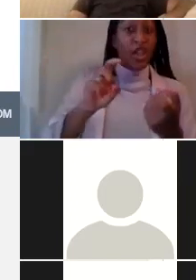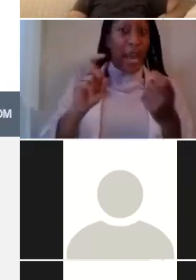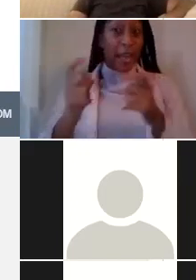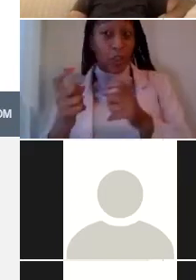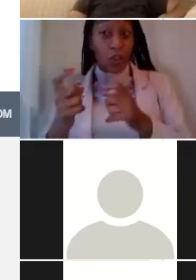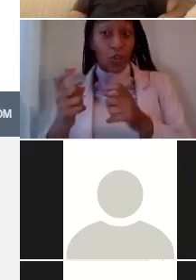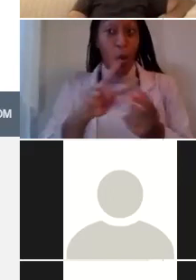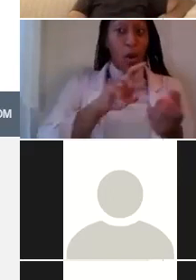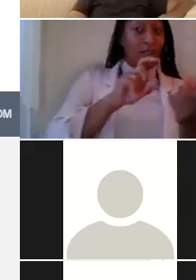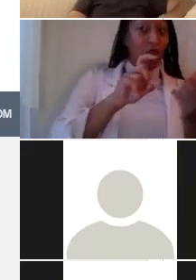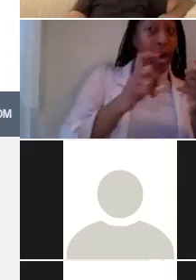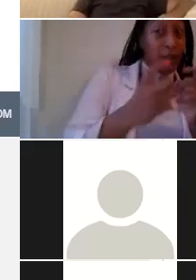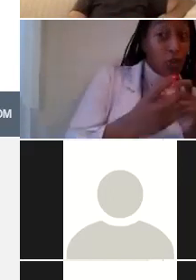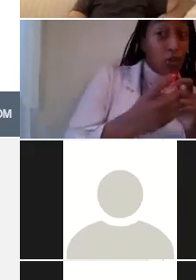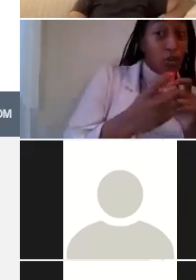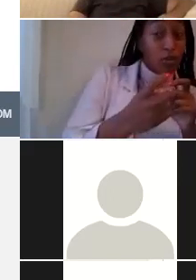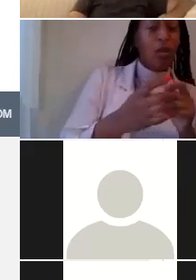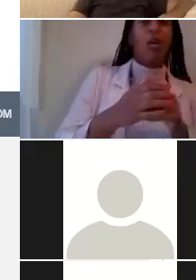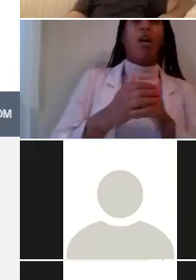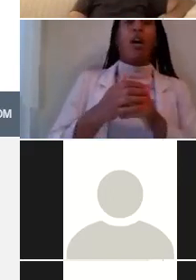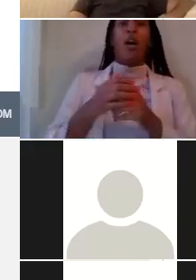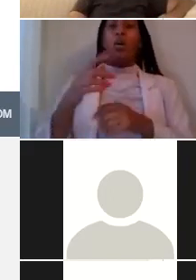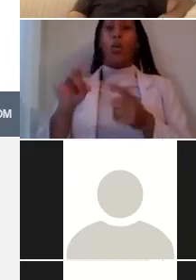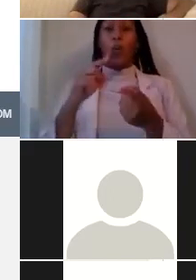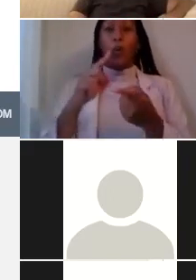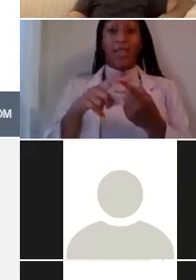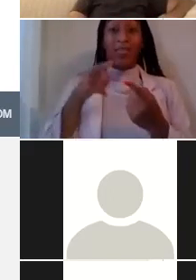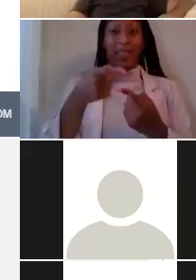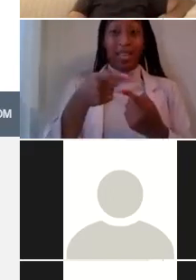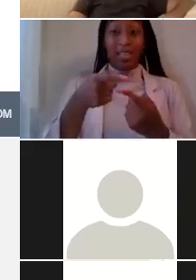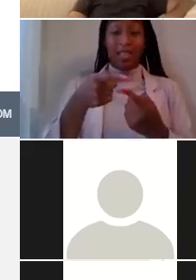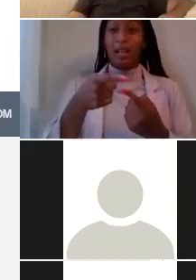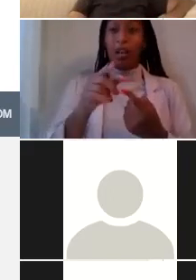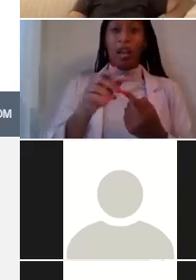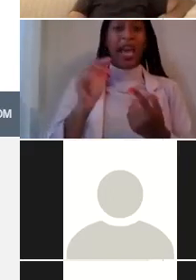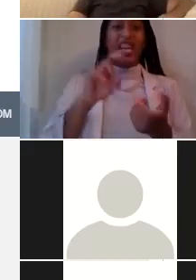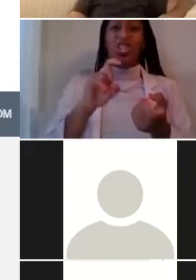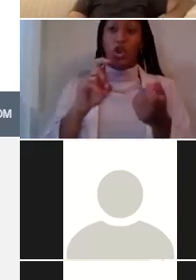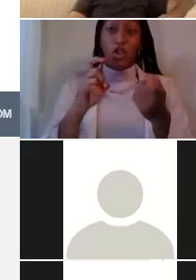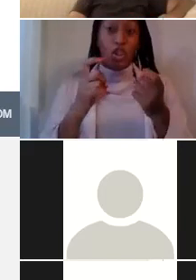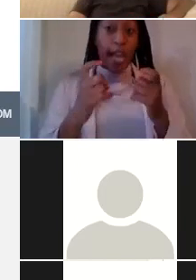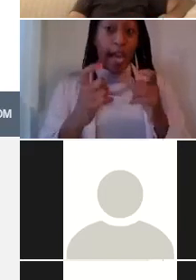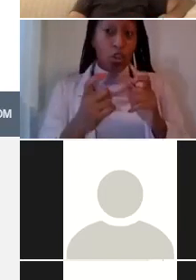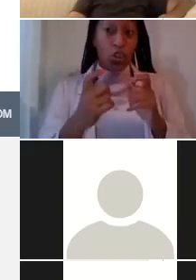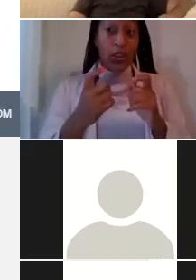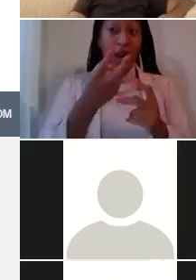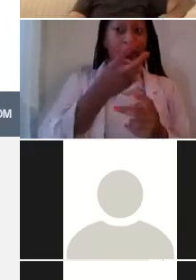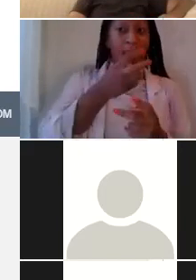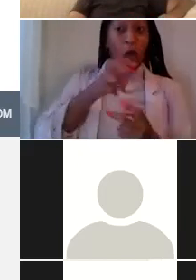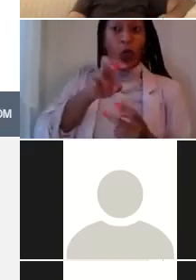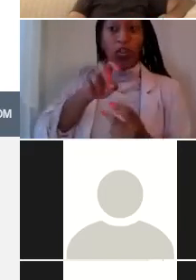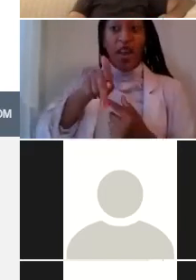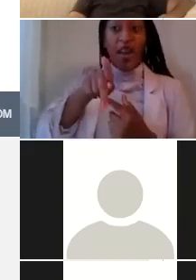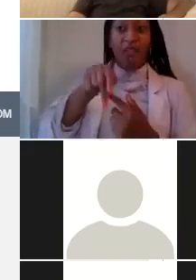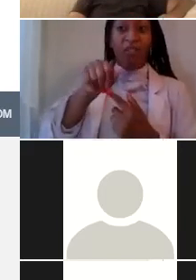its phase, its temperature is not going to change. So since its temperature will not change, we can't